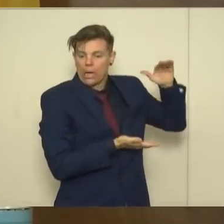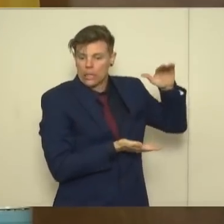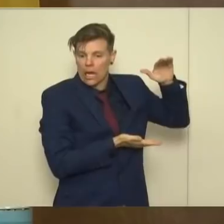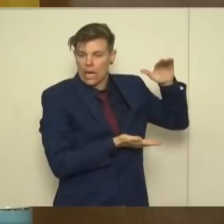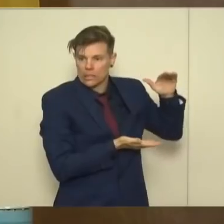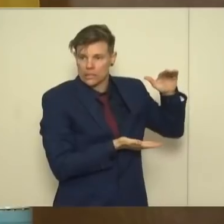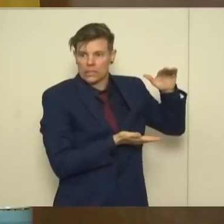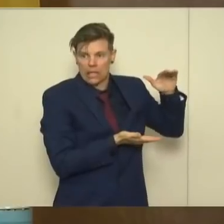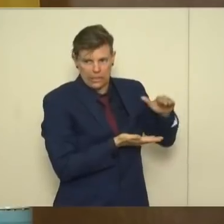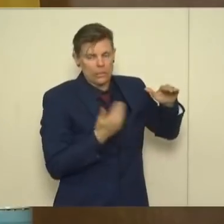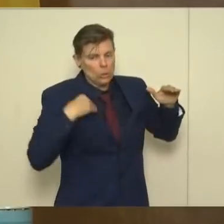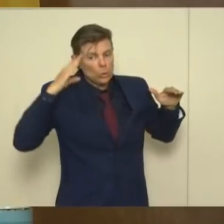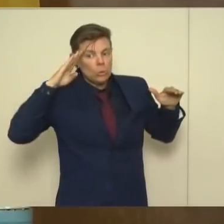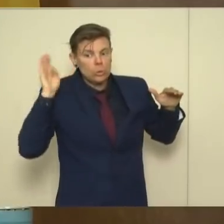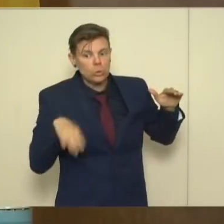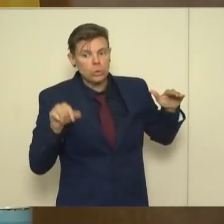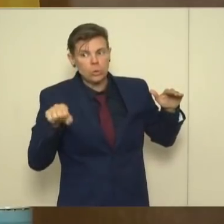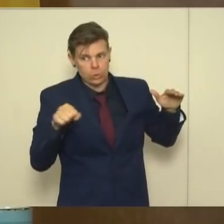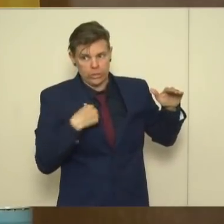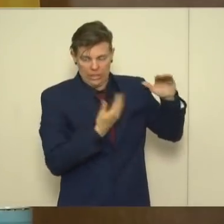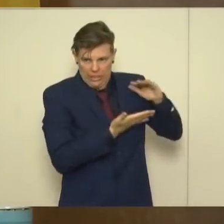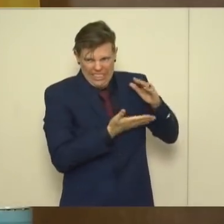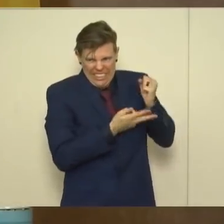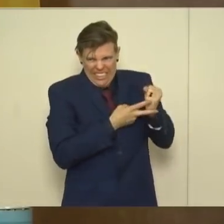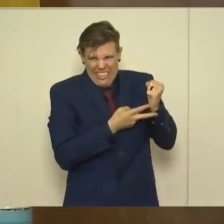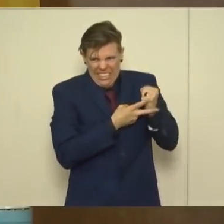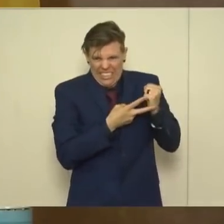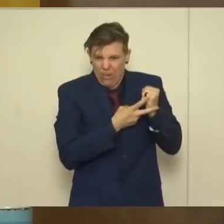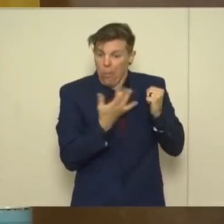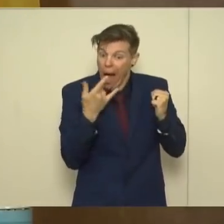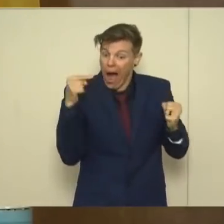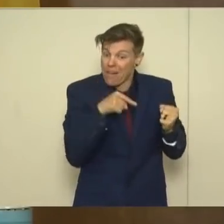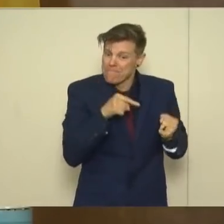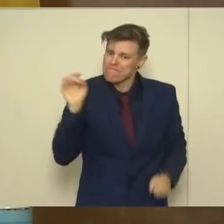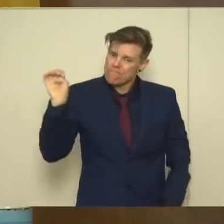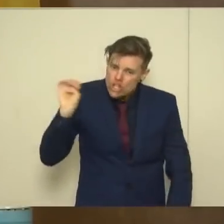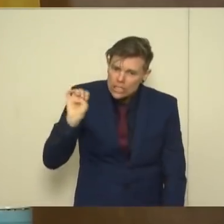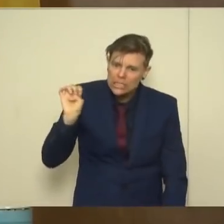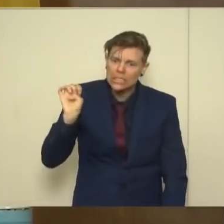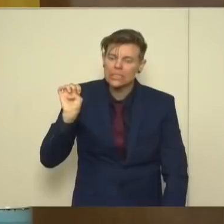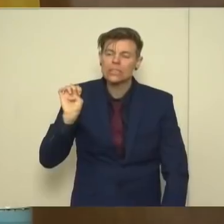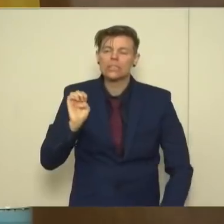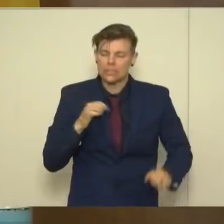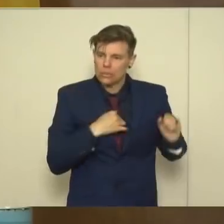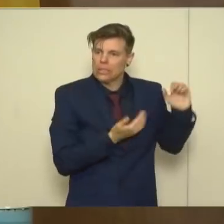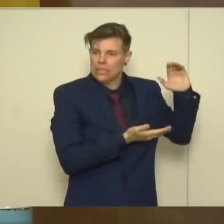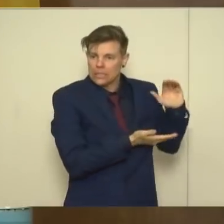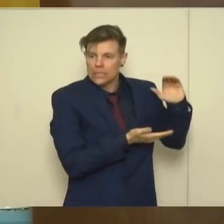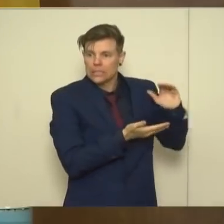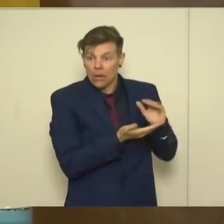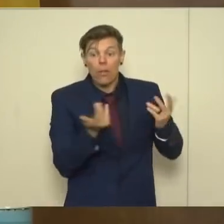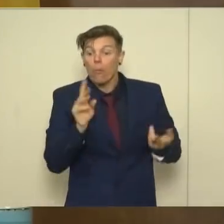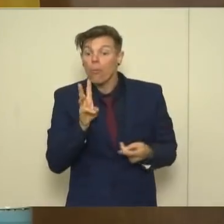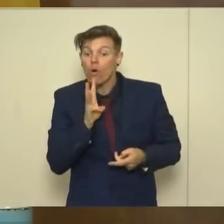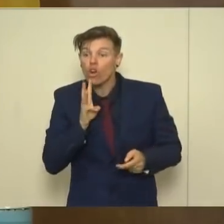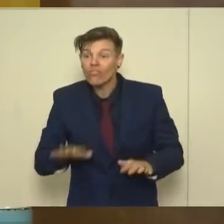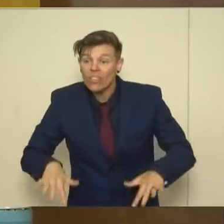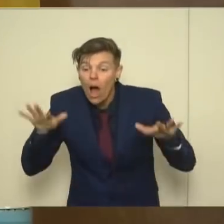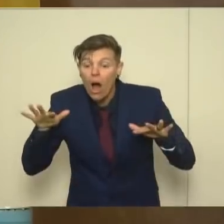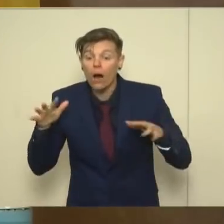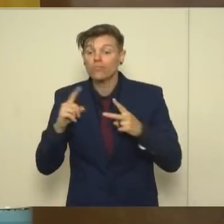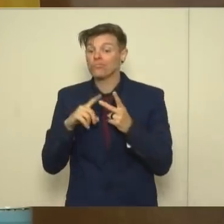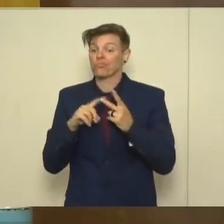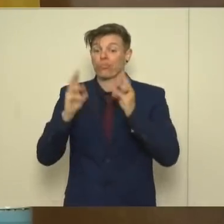because emergencies occur in any number of contexts. Just the flooding and the wind damage to this